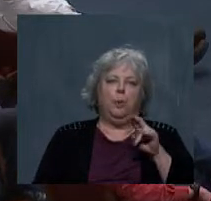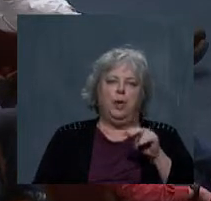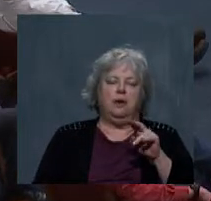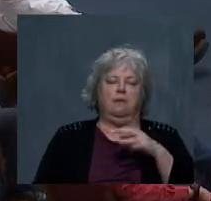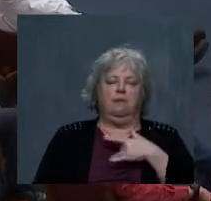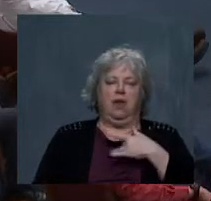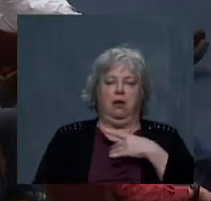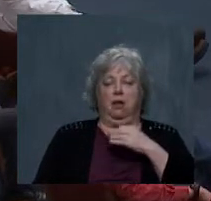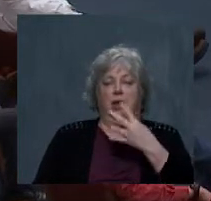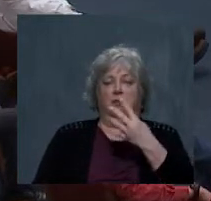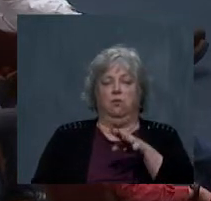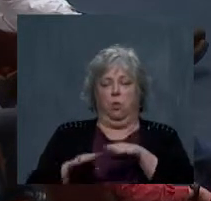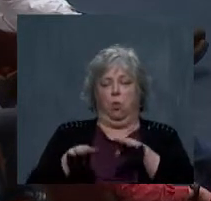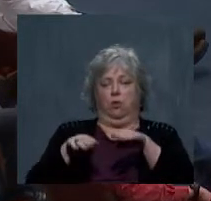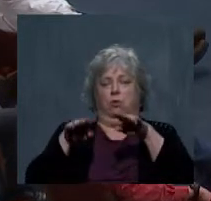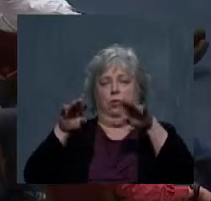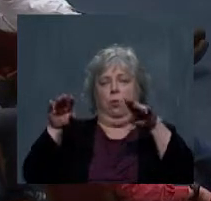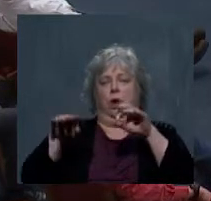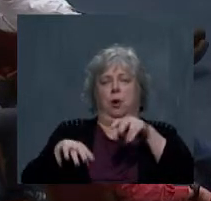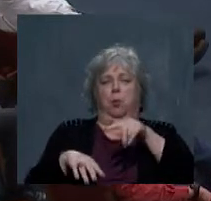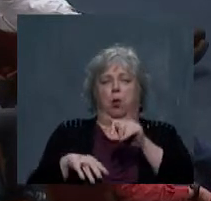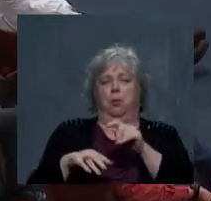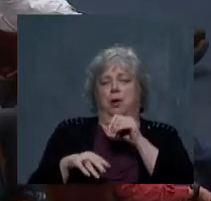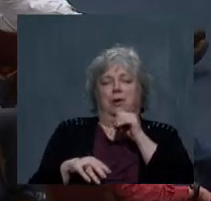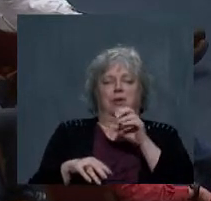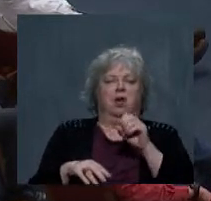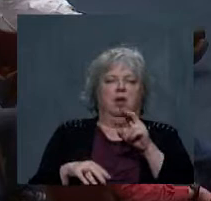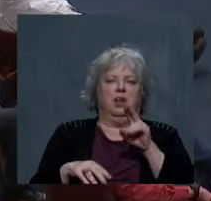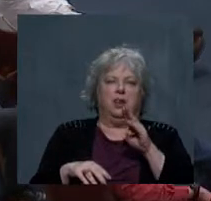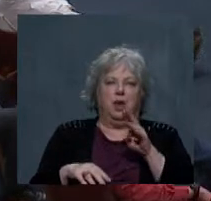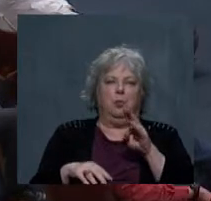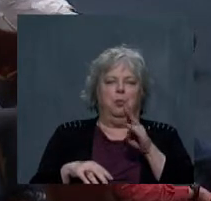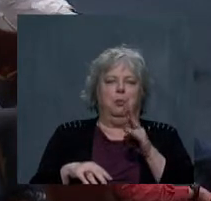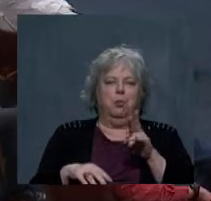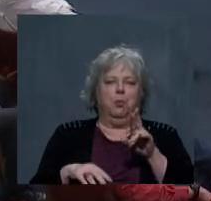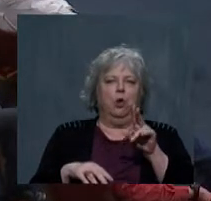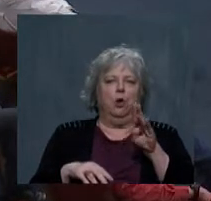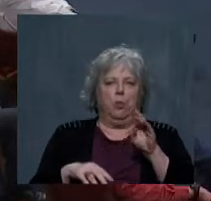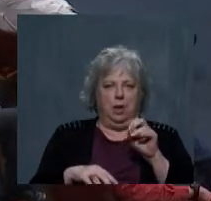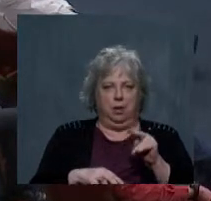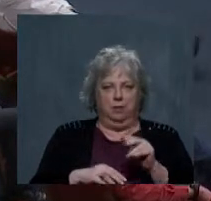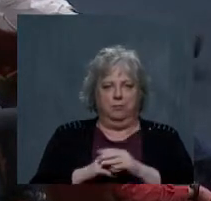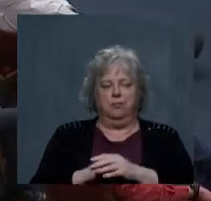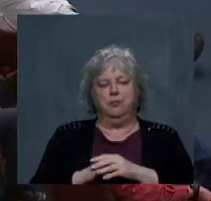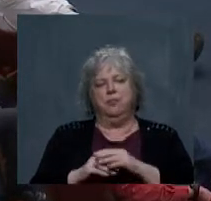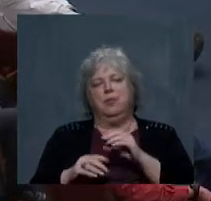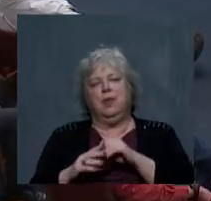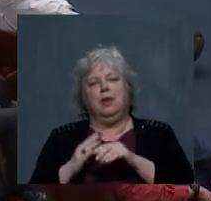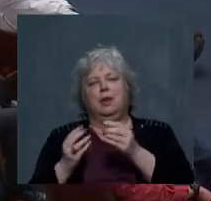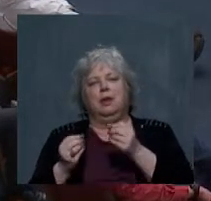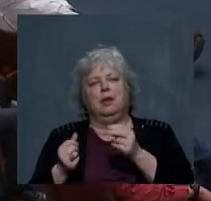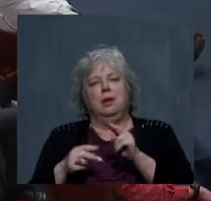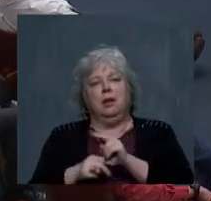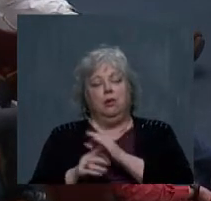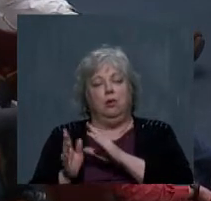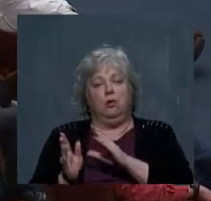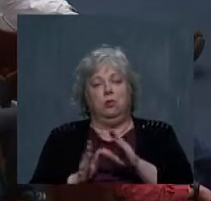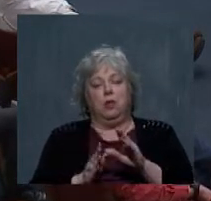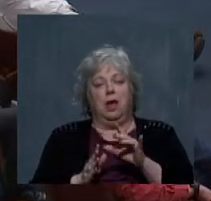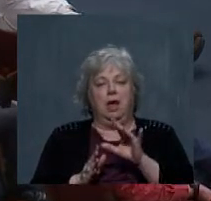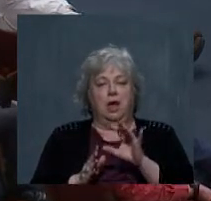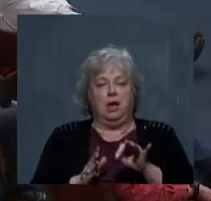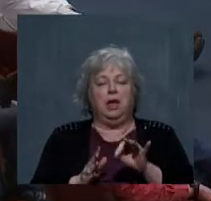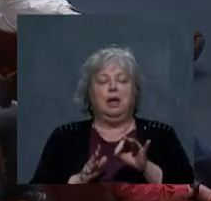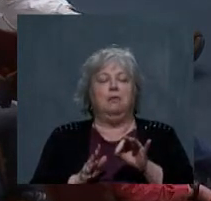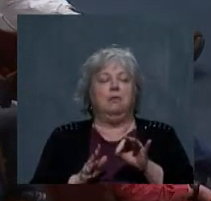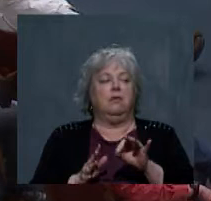this location is not suburban at all. I want to tell you that in the land use plan, if it maintained the